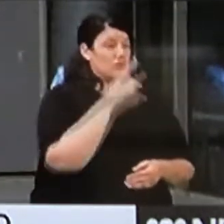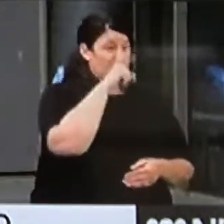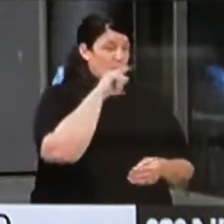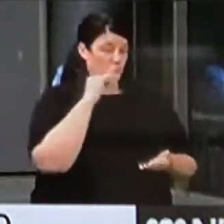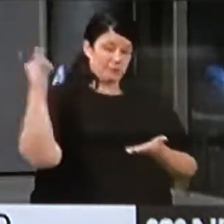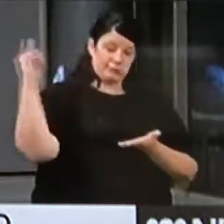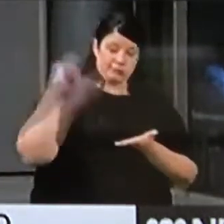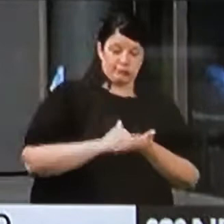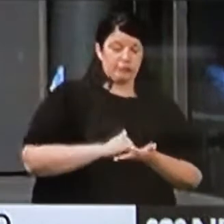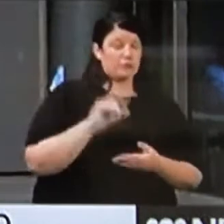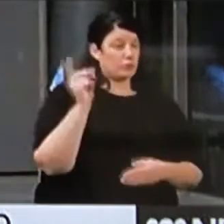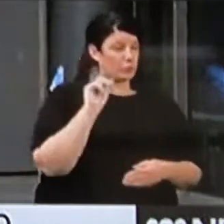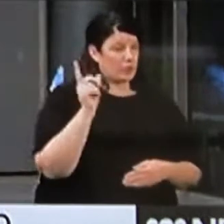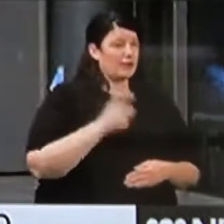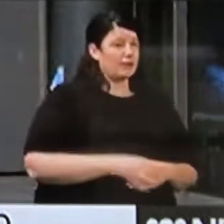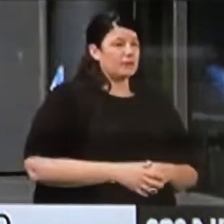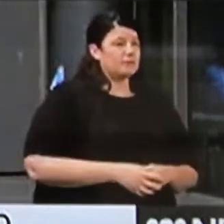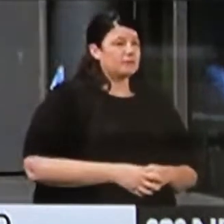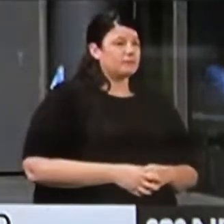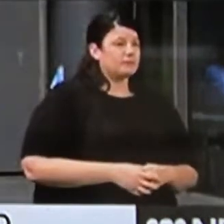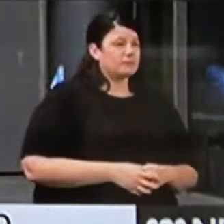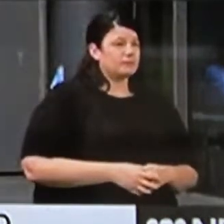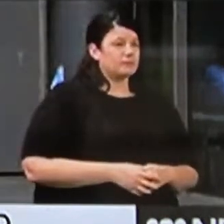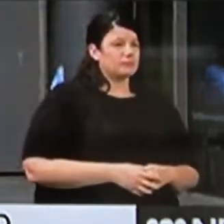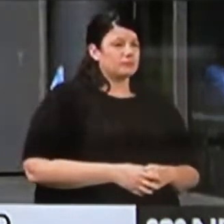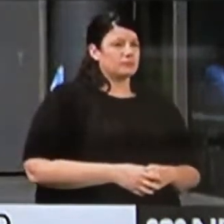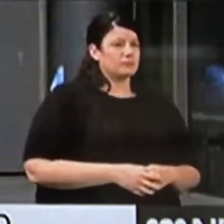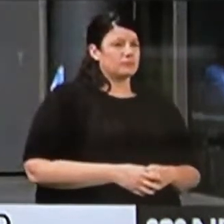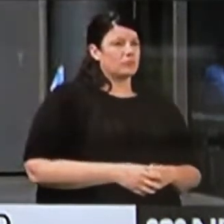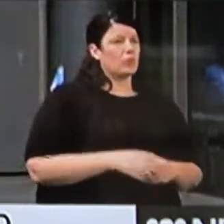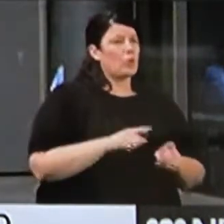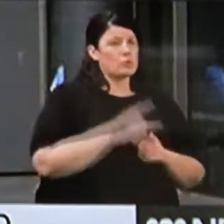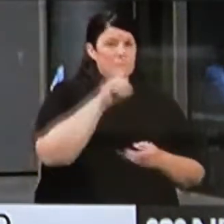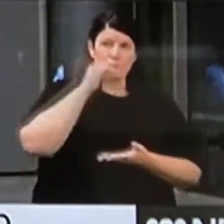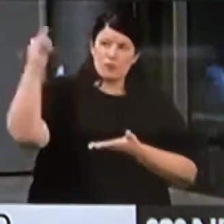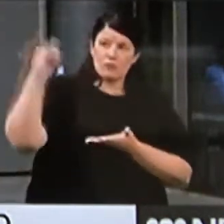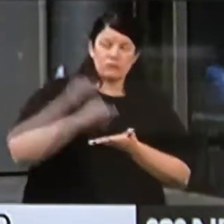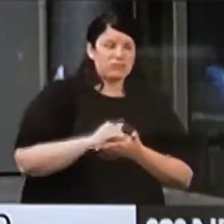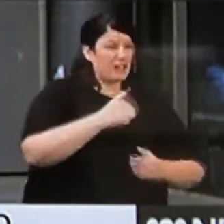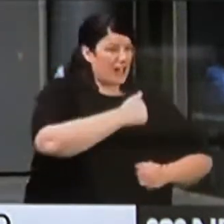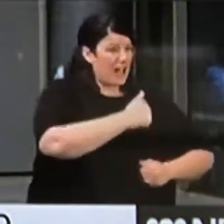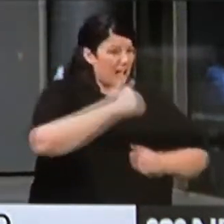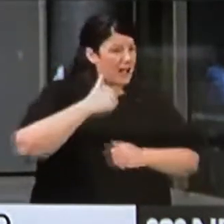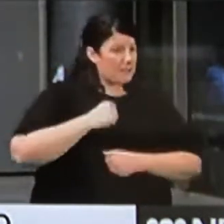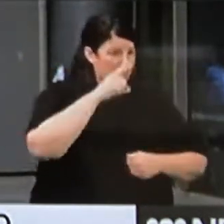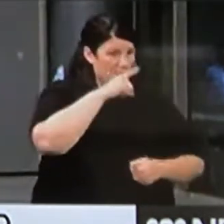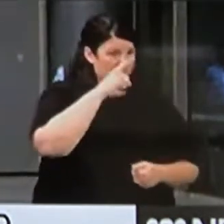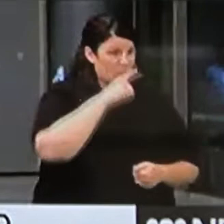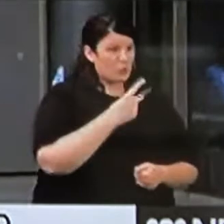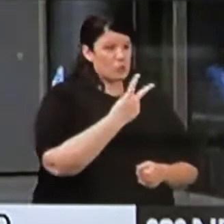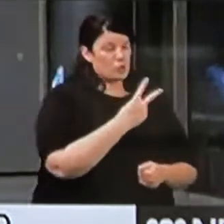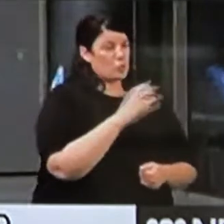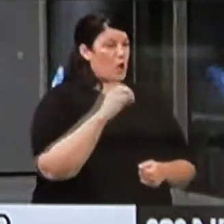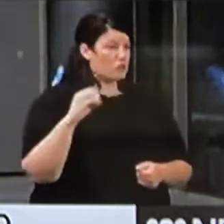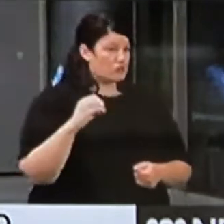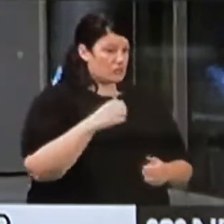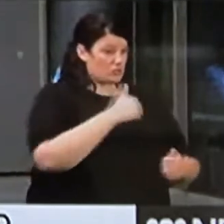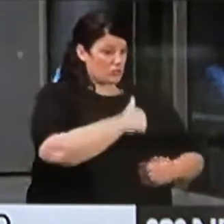people will arrive. And can I say, we've also got people like our returning Defence Force personnel,